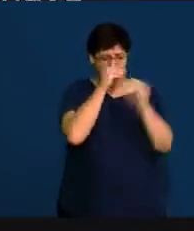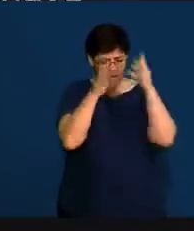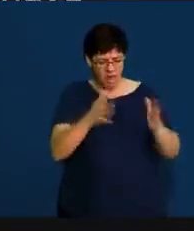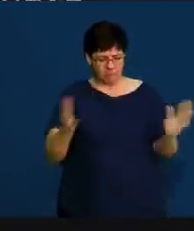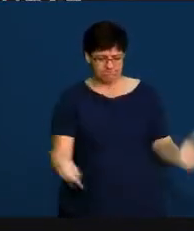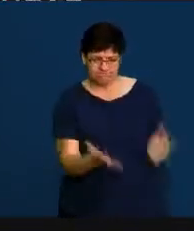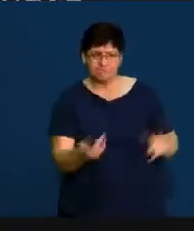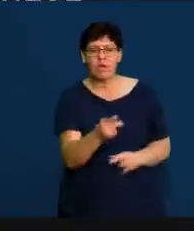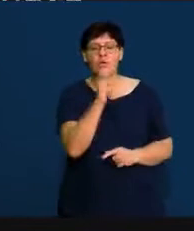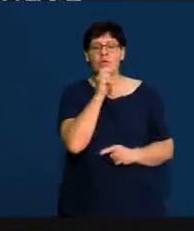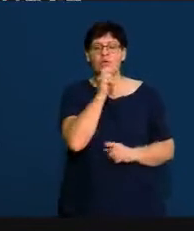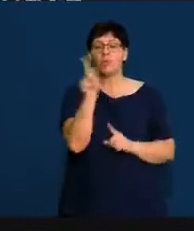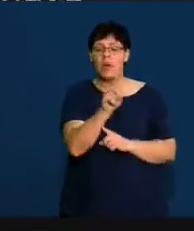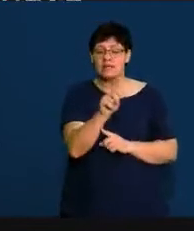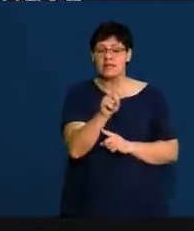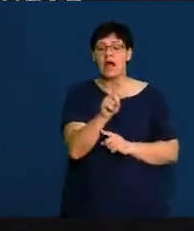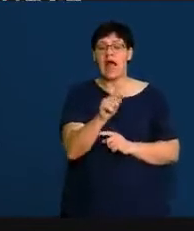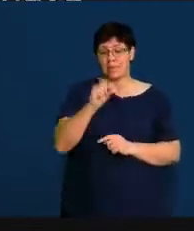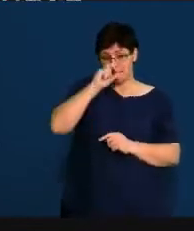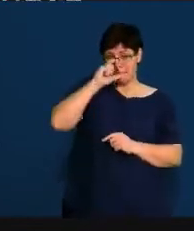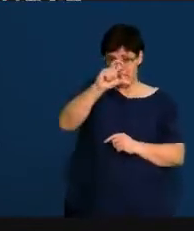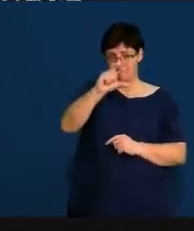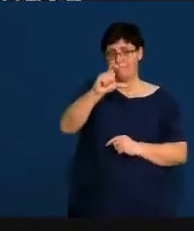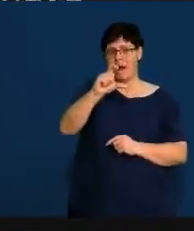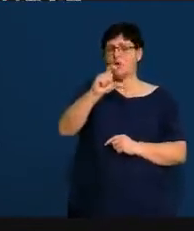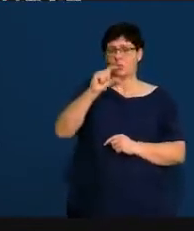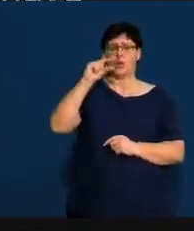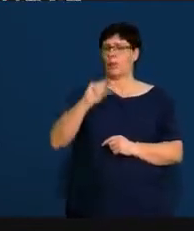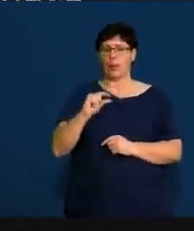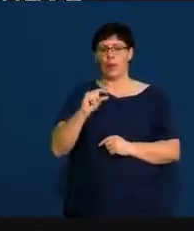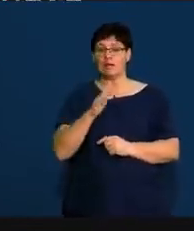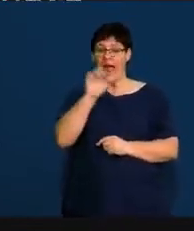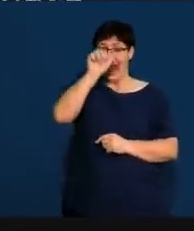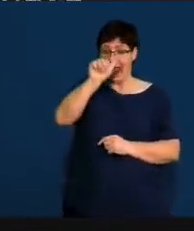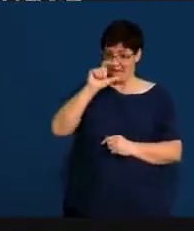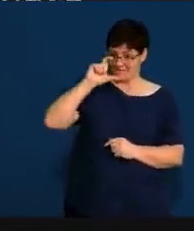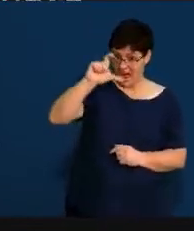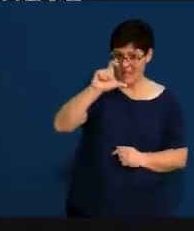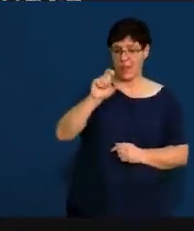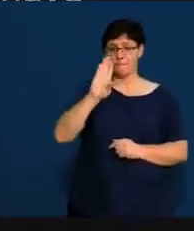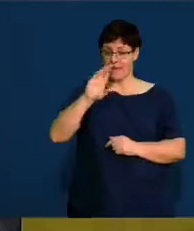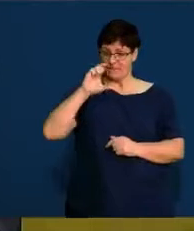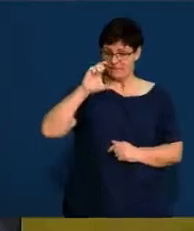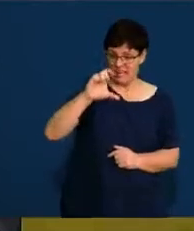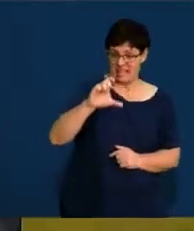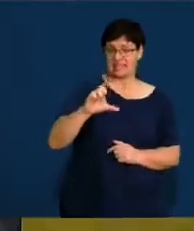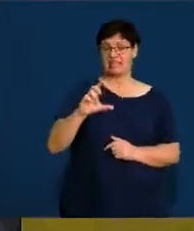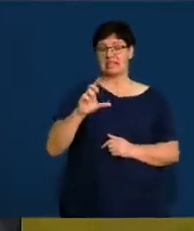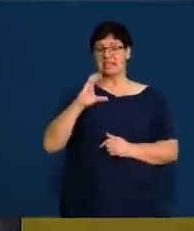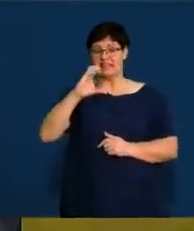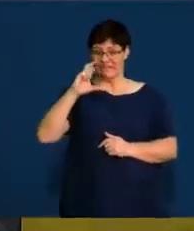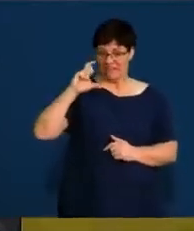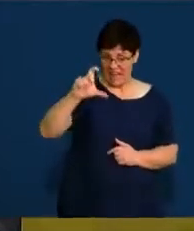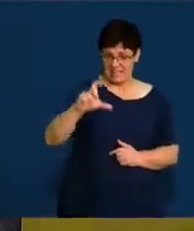encouraged to use capital letters to depict their responses in the appropriate block. Now we're talking here